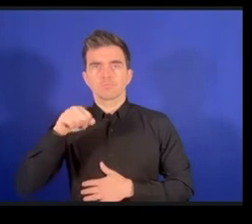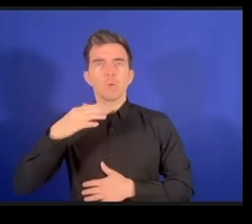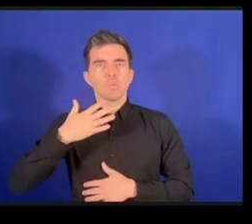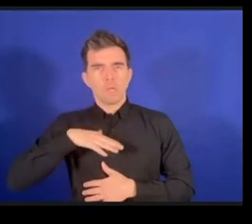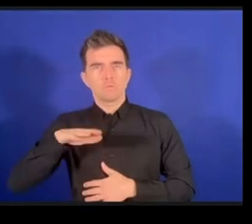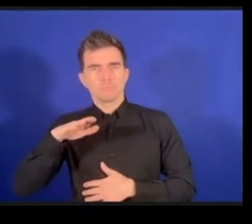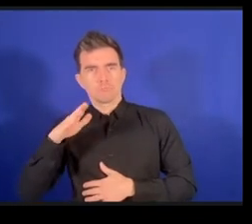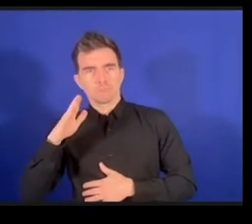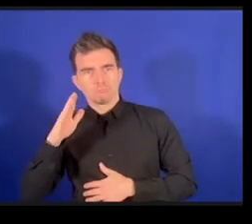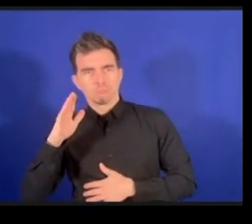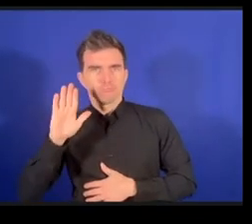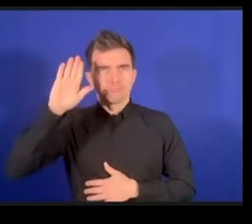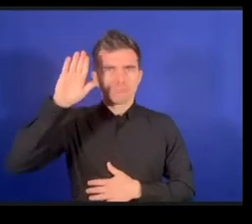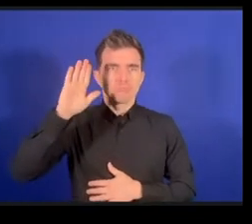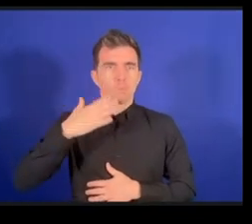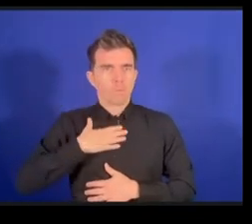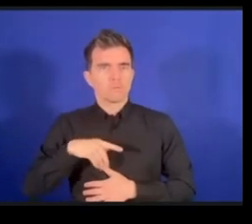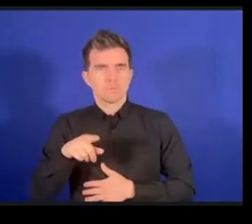hand